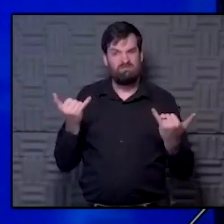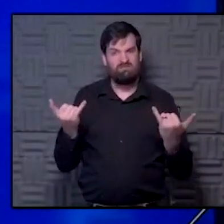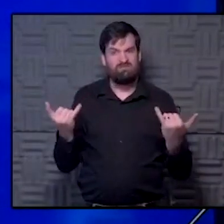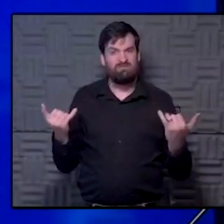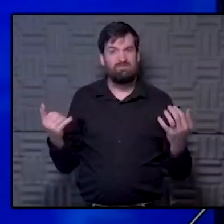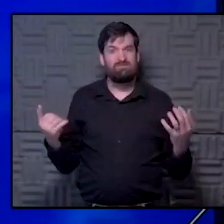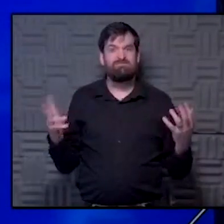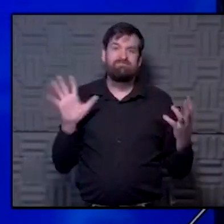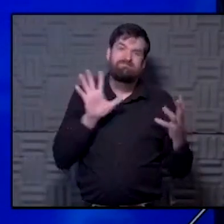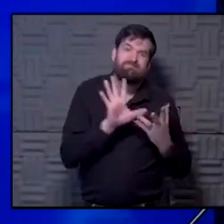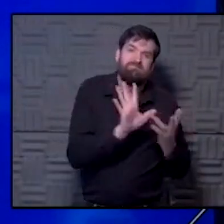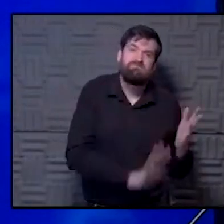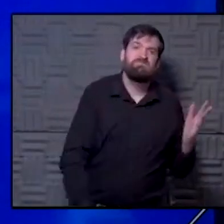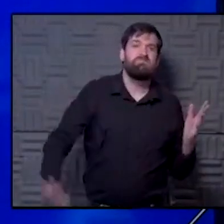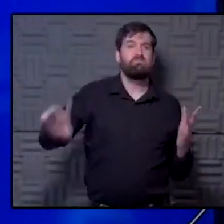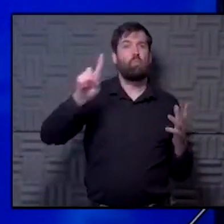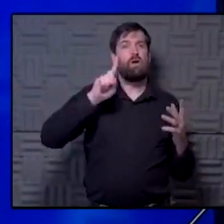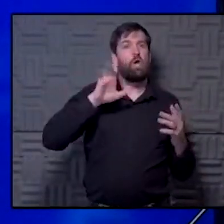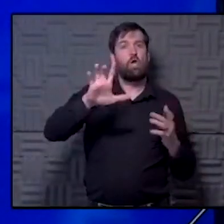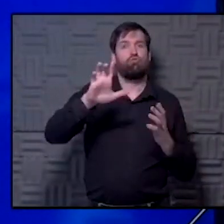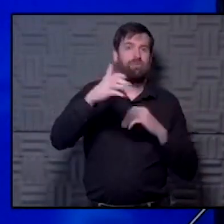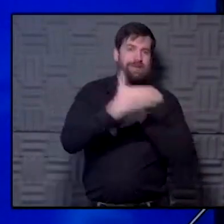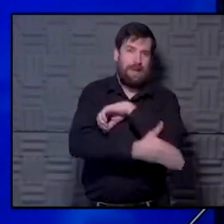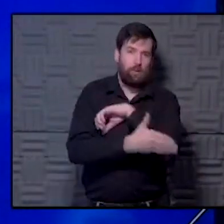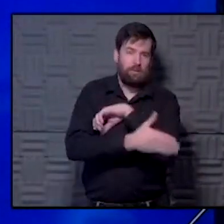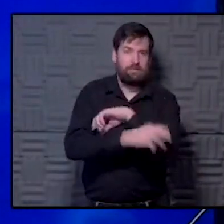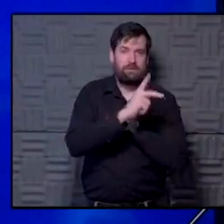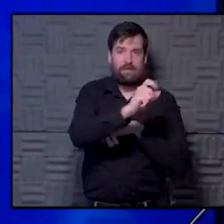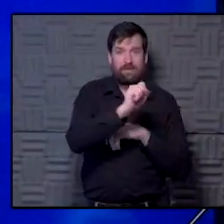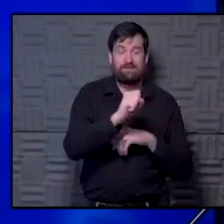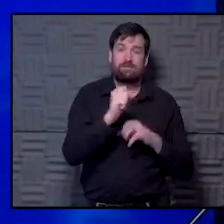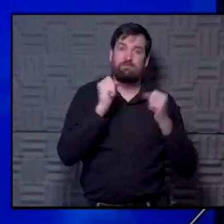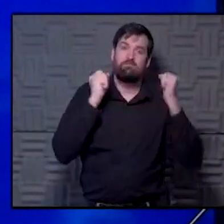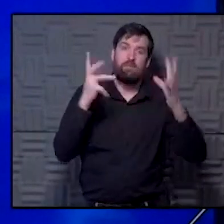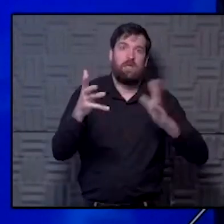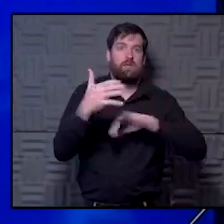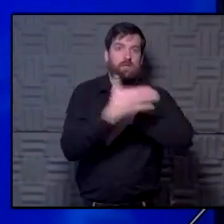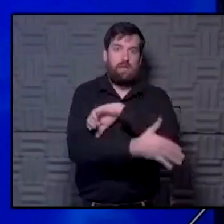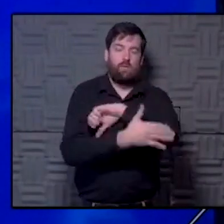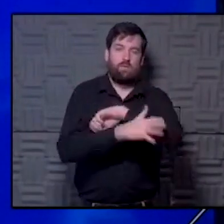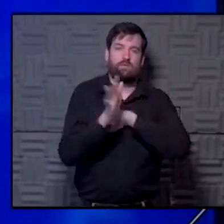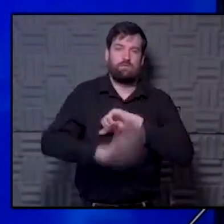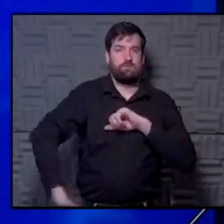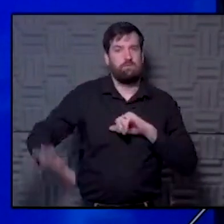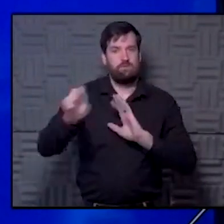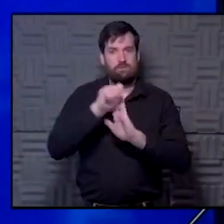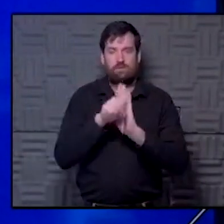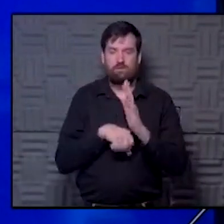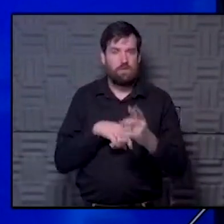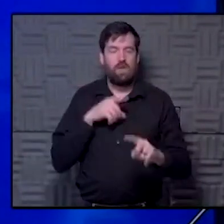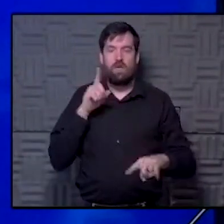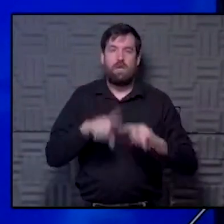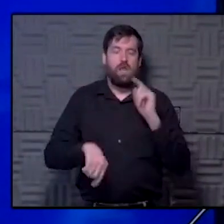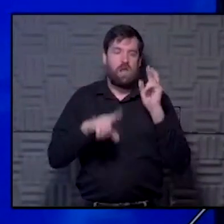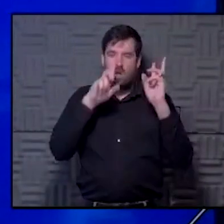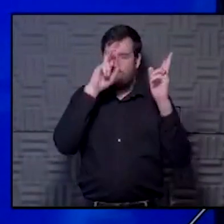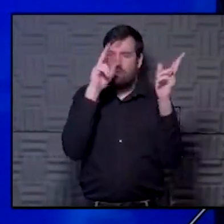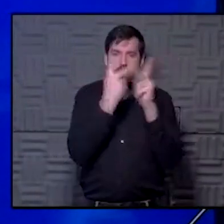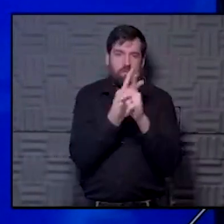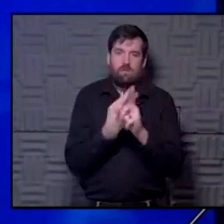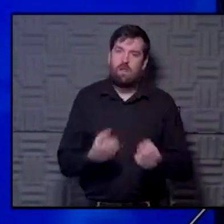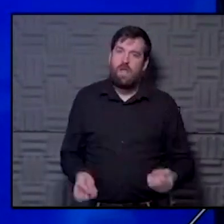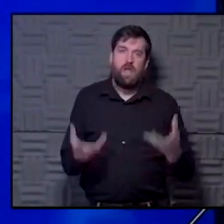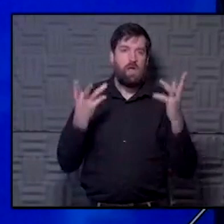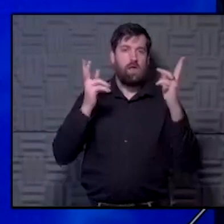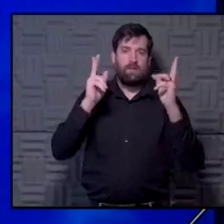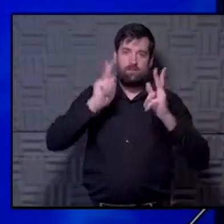100 counties across the state of Kansas, right? A lot of counties in a 4-state region. I can't even begin to understand the number of counties and